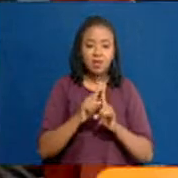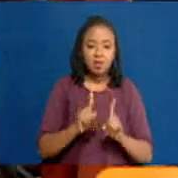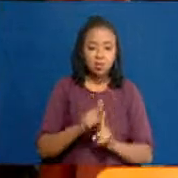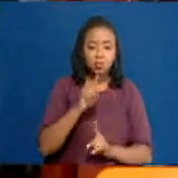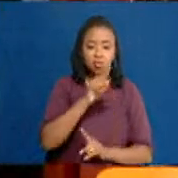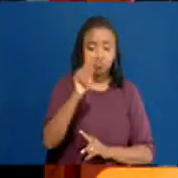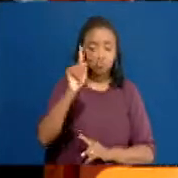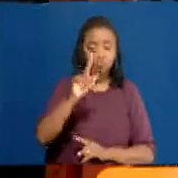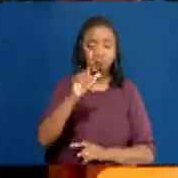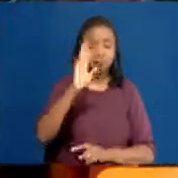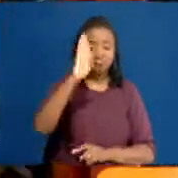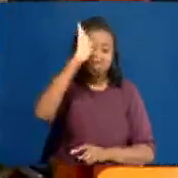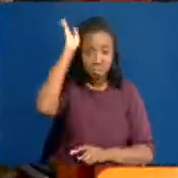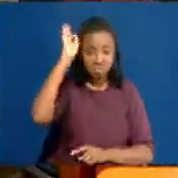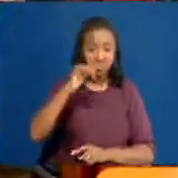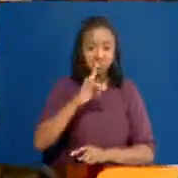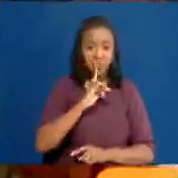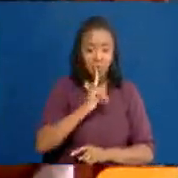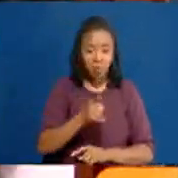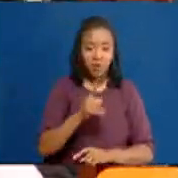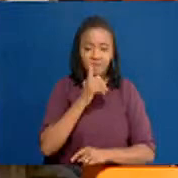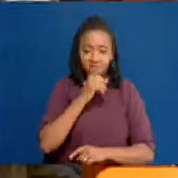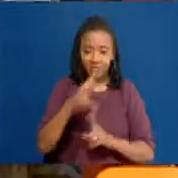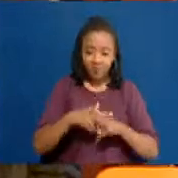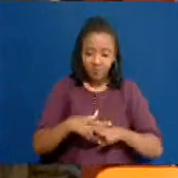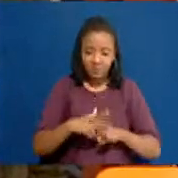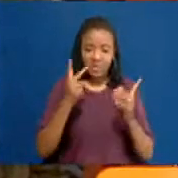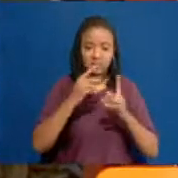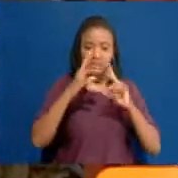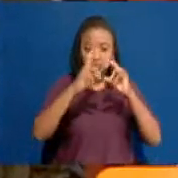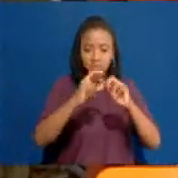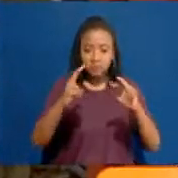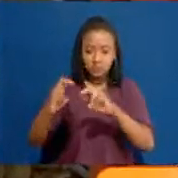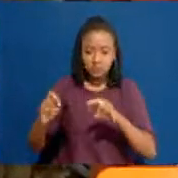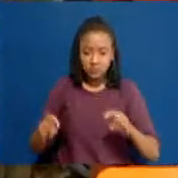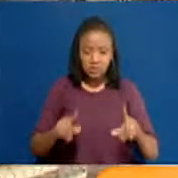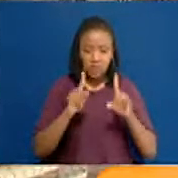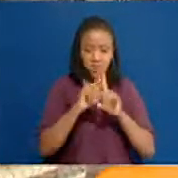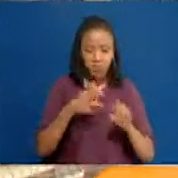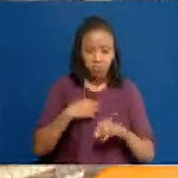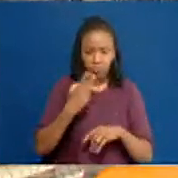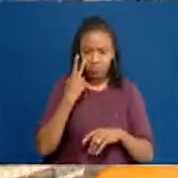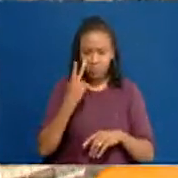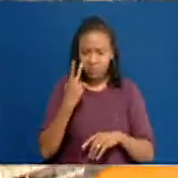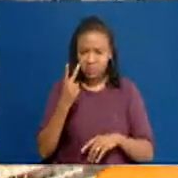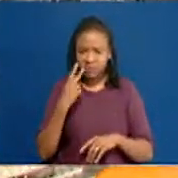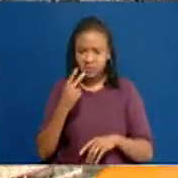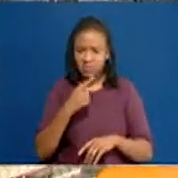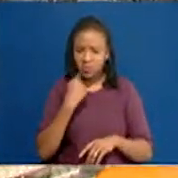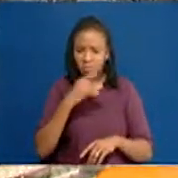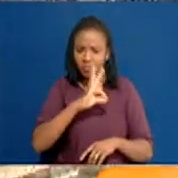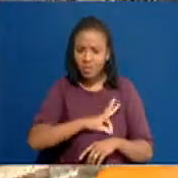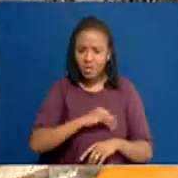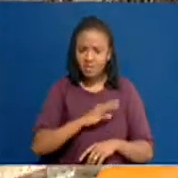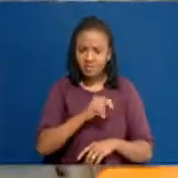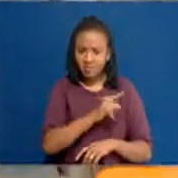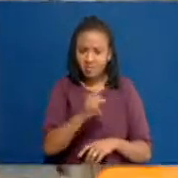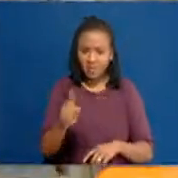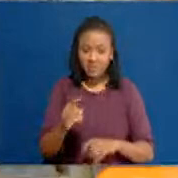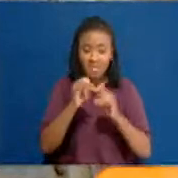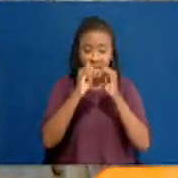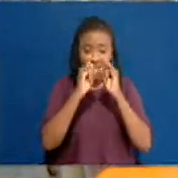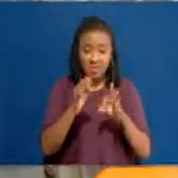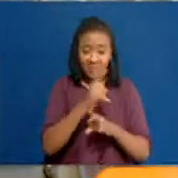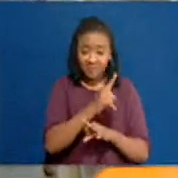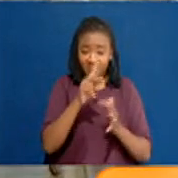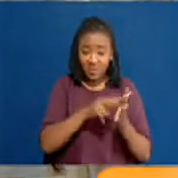ordering the commencement of investigation and prosecution of beneficiary IPP owners if at all they failed